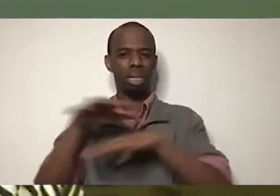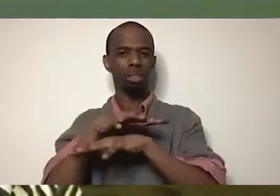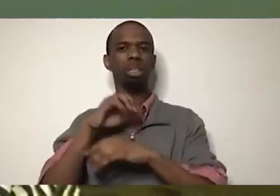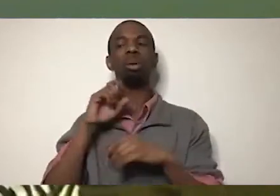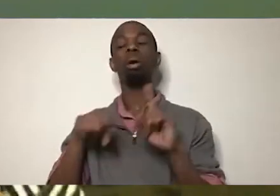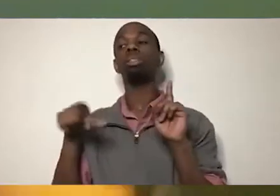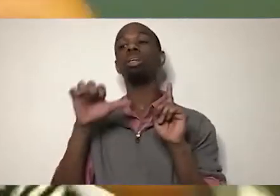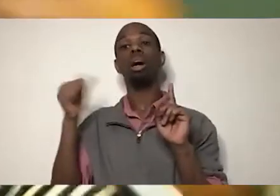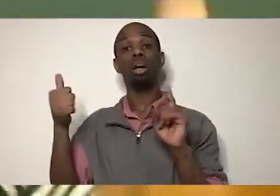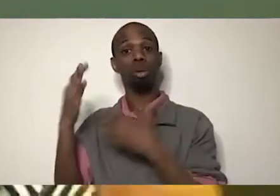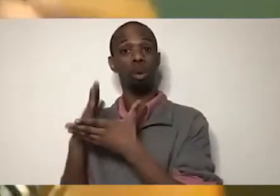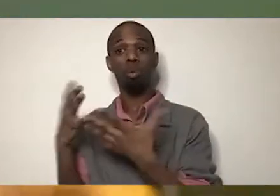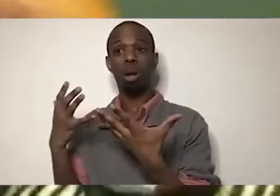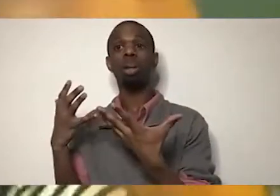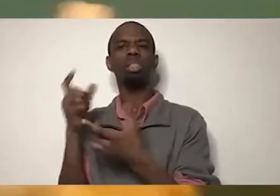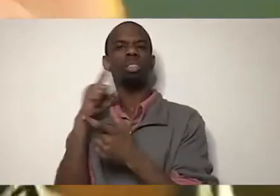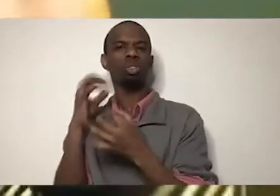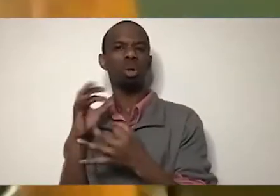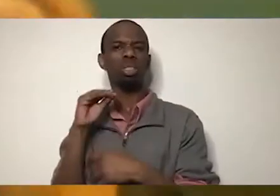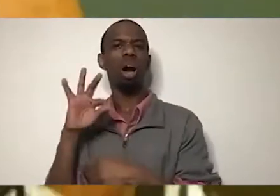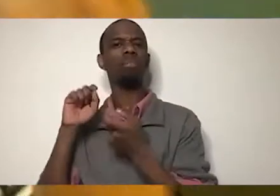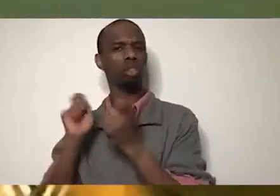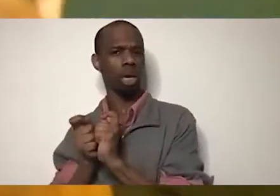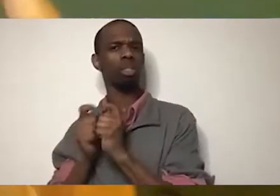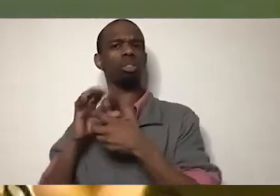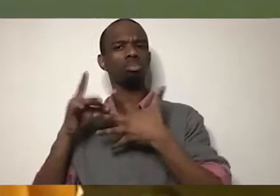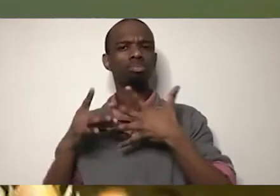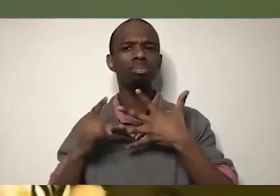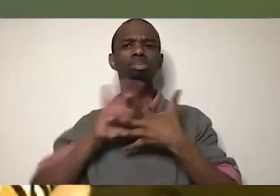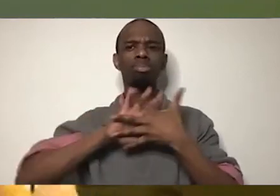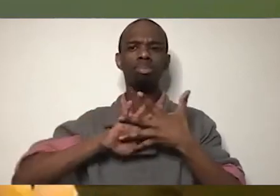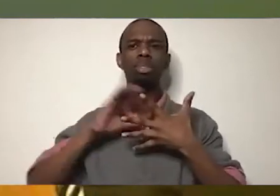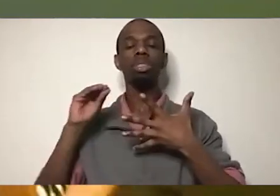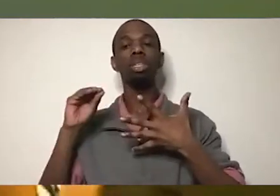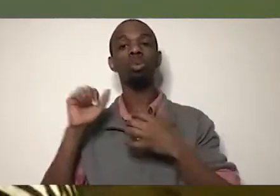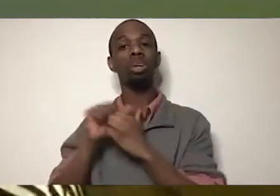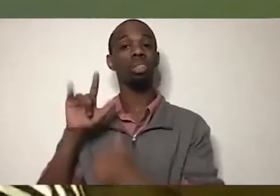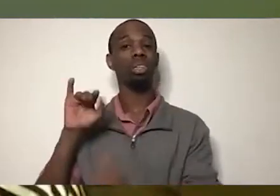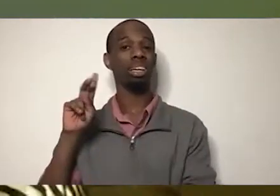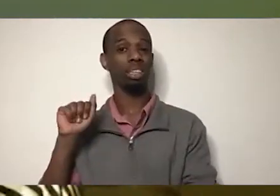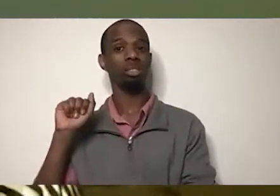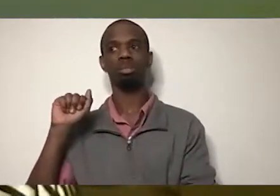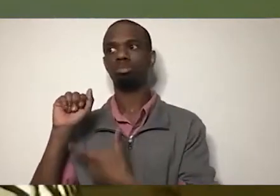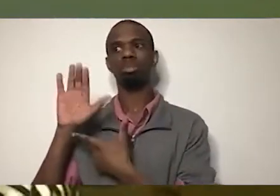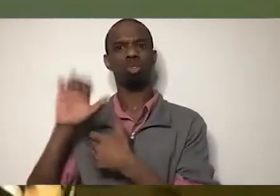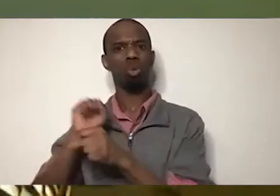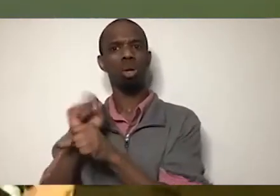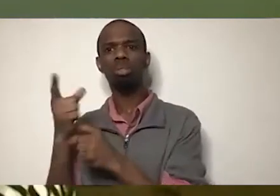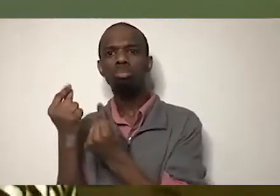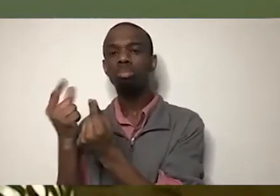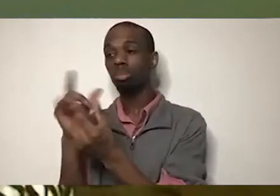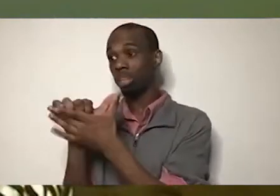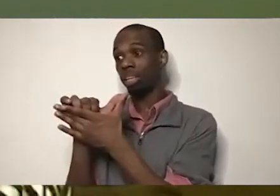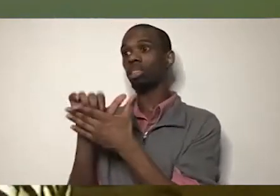Linda. That is an action. That is an act that is working against these very systems. What levers do we need to pull? Not